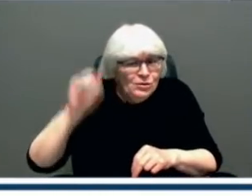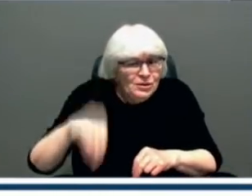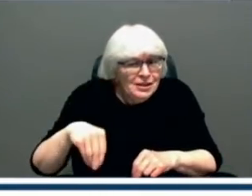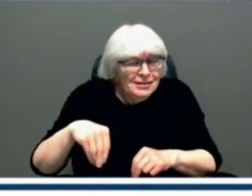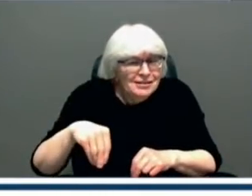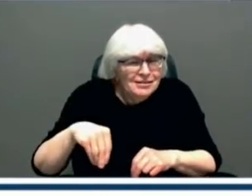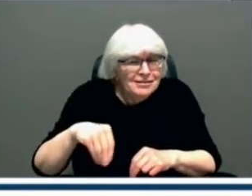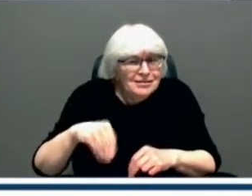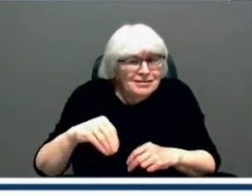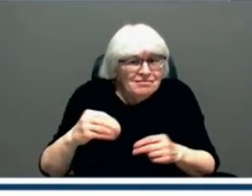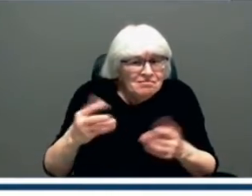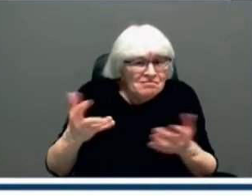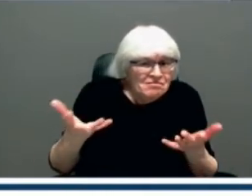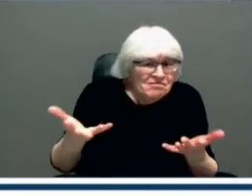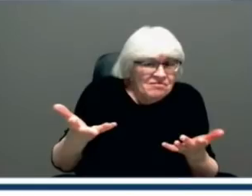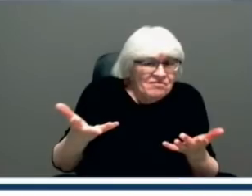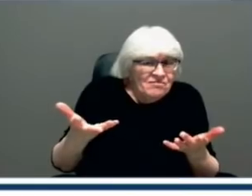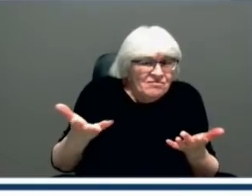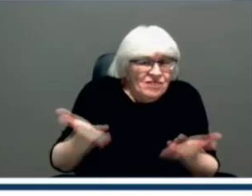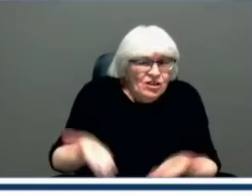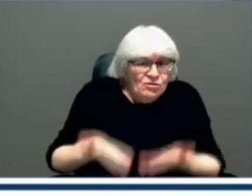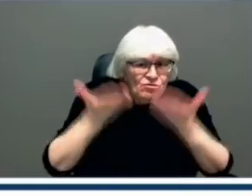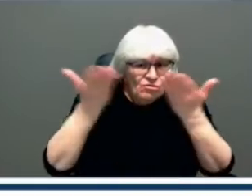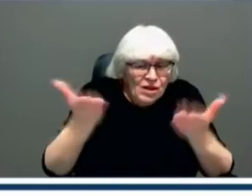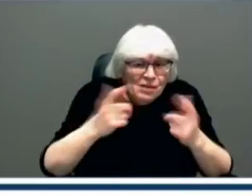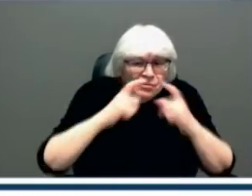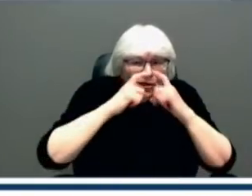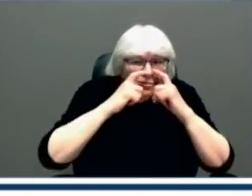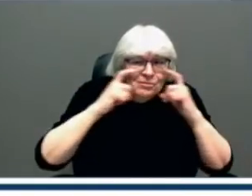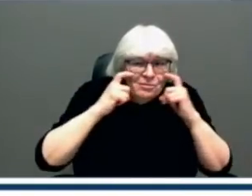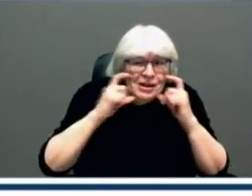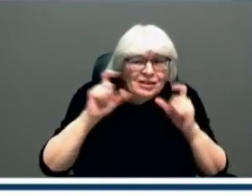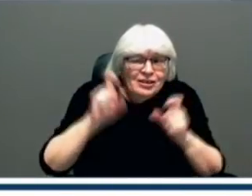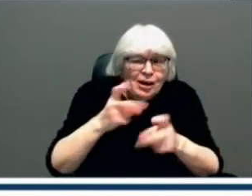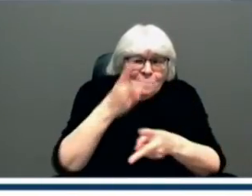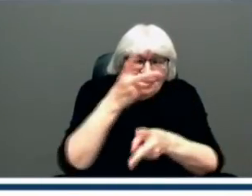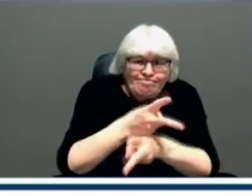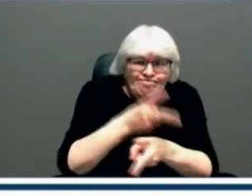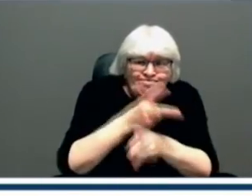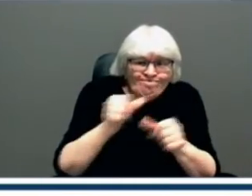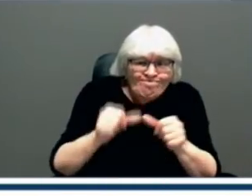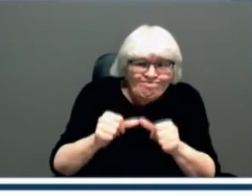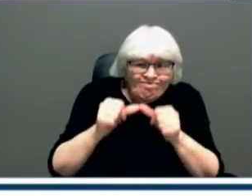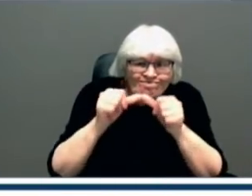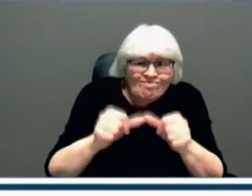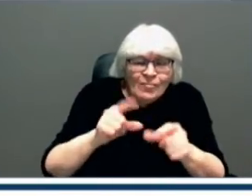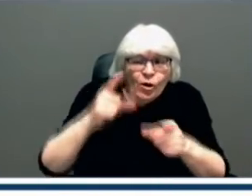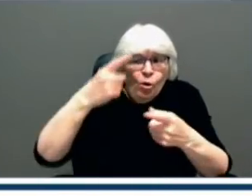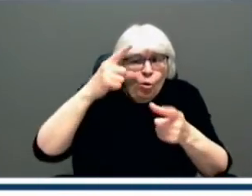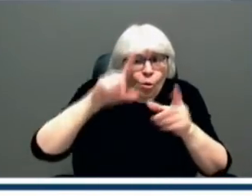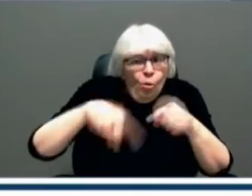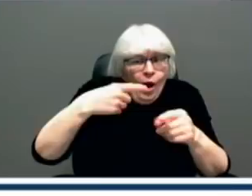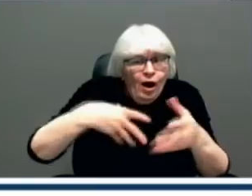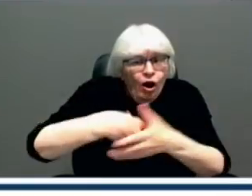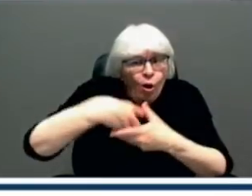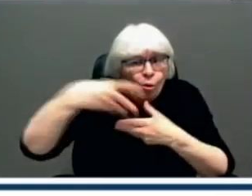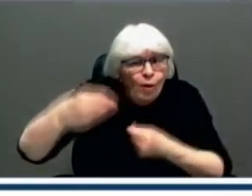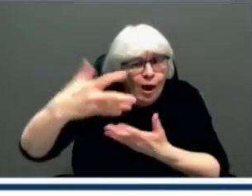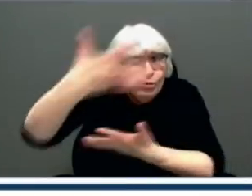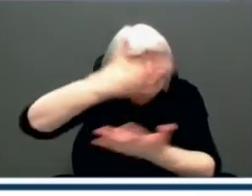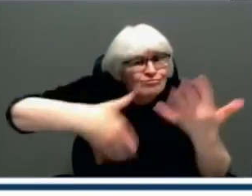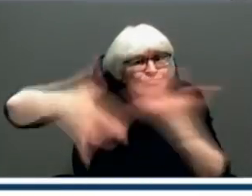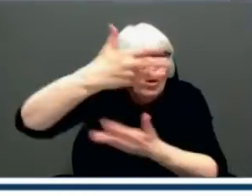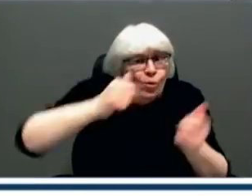they're recommending that masks should at least remain in public, perhaps as a rule, until the end